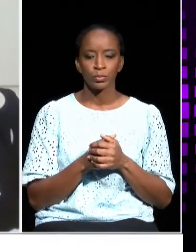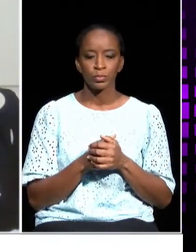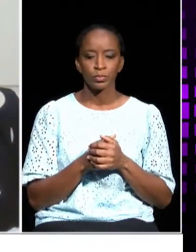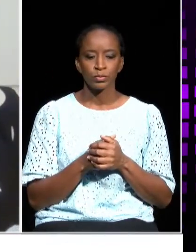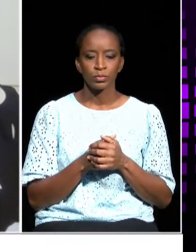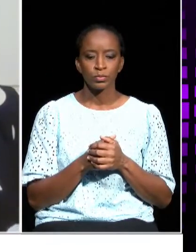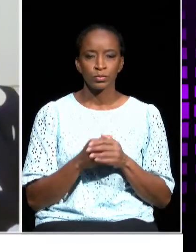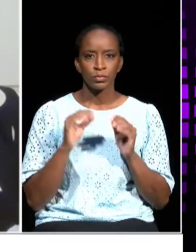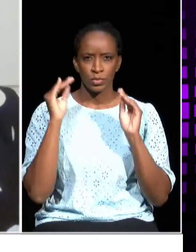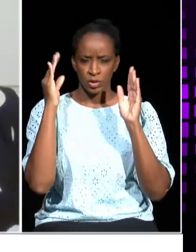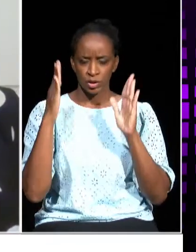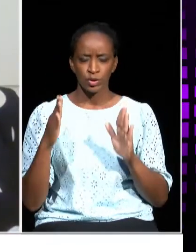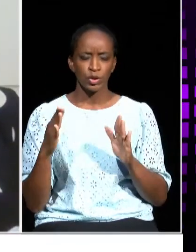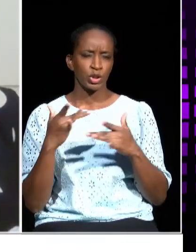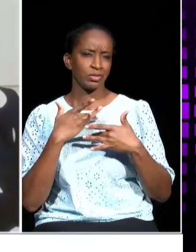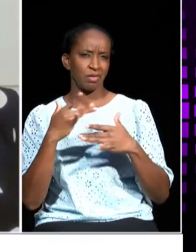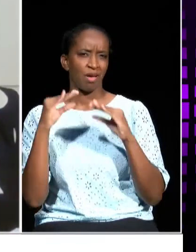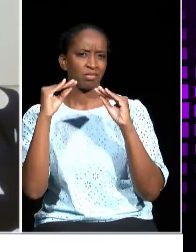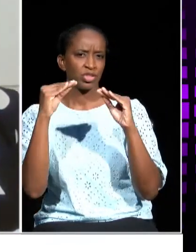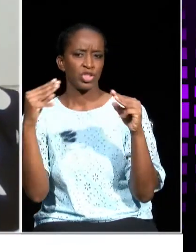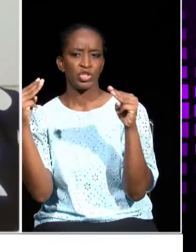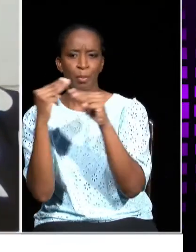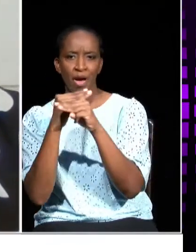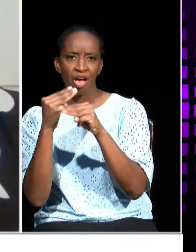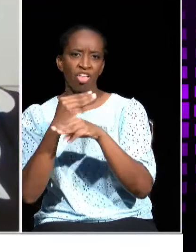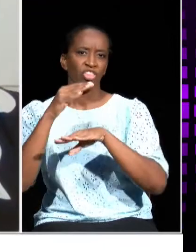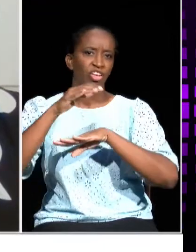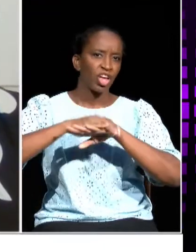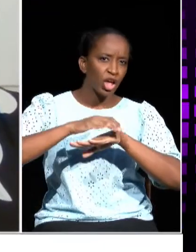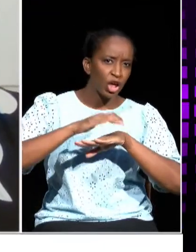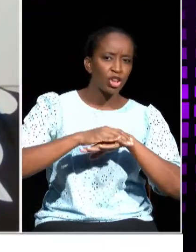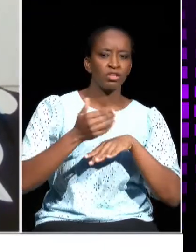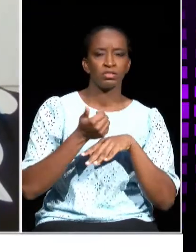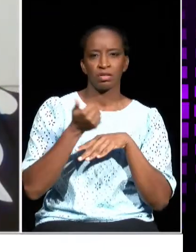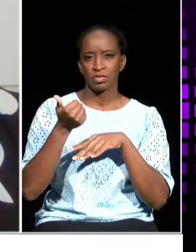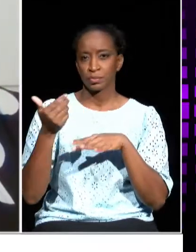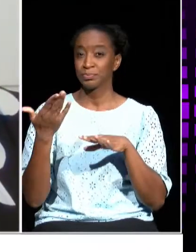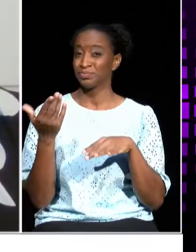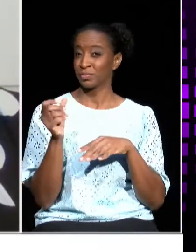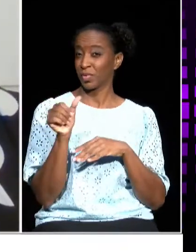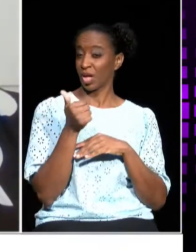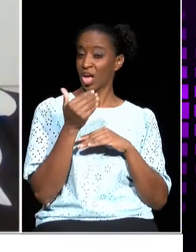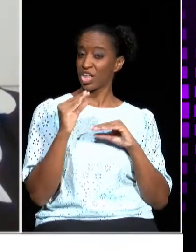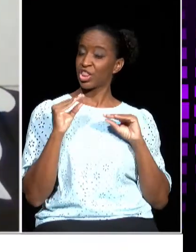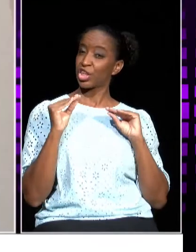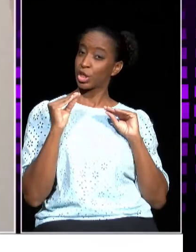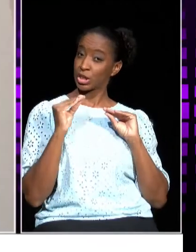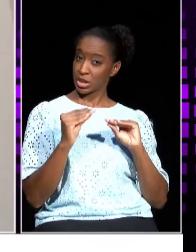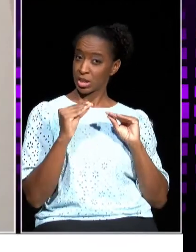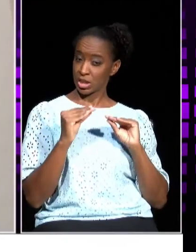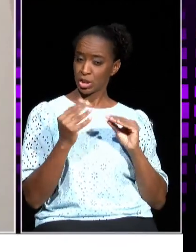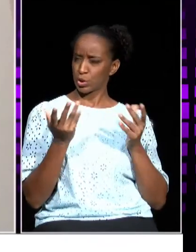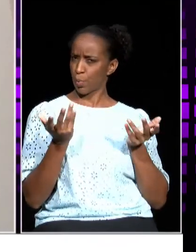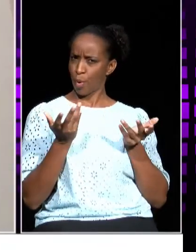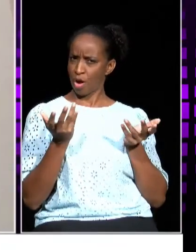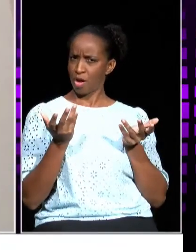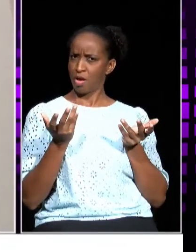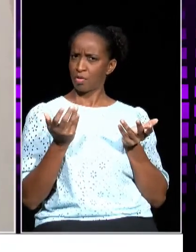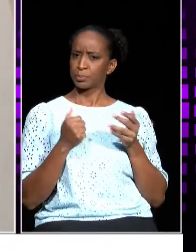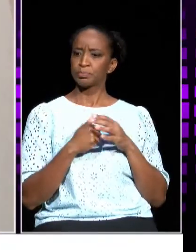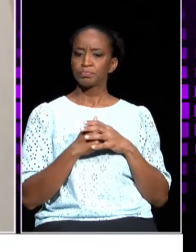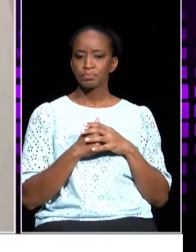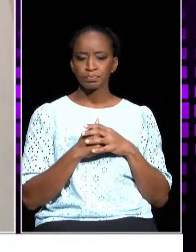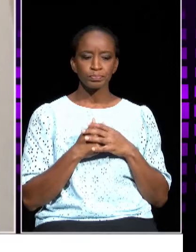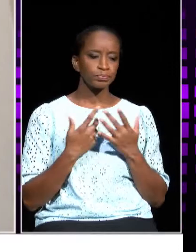as teachers, the hidden curriculum are those things that are not necessarily on the syllabus to teach, but those things that the children